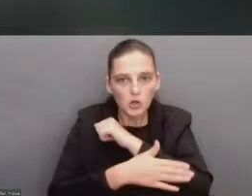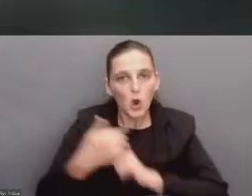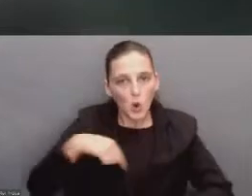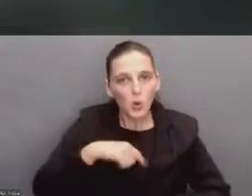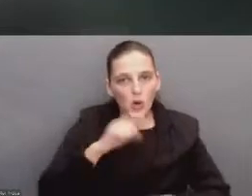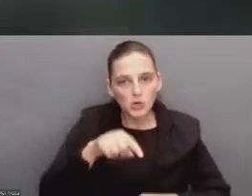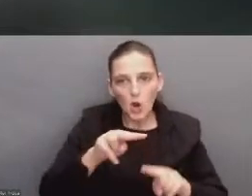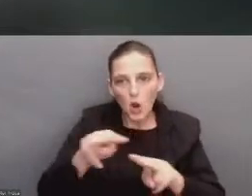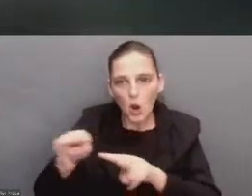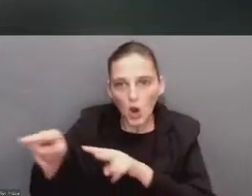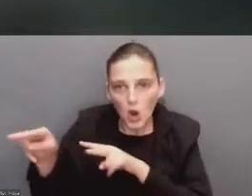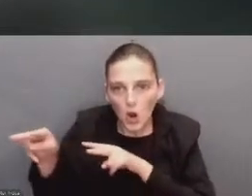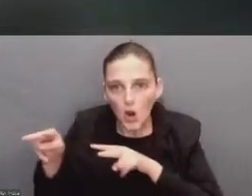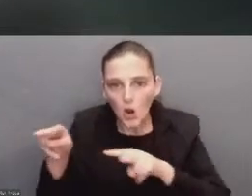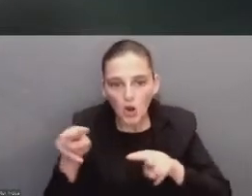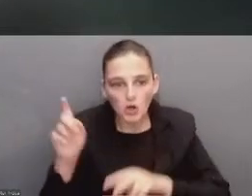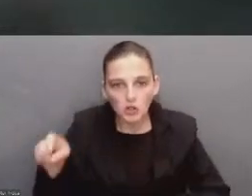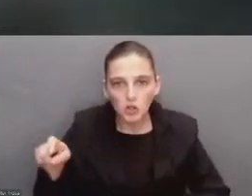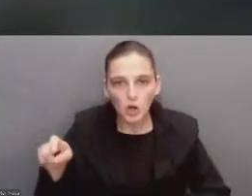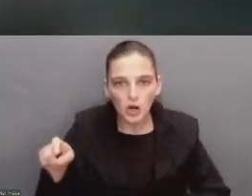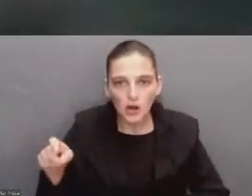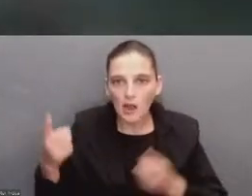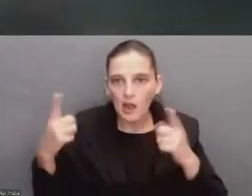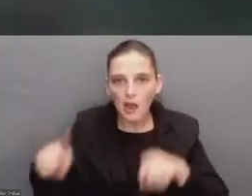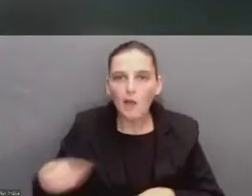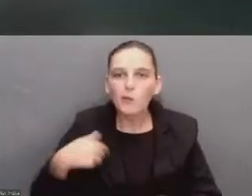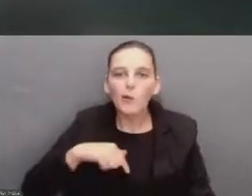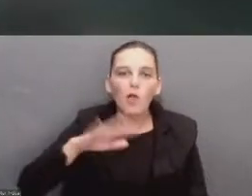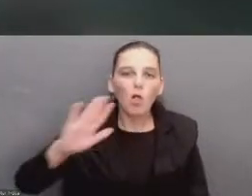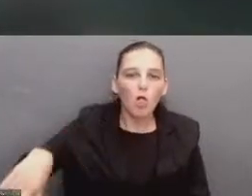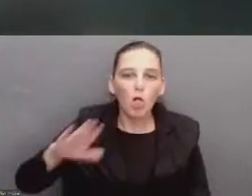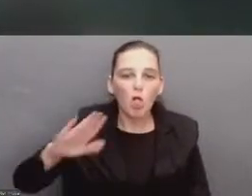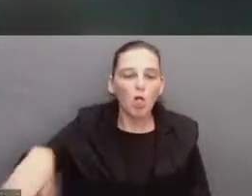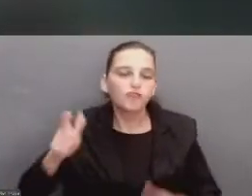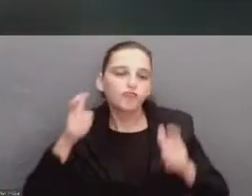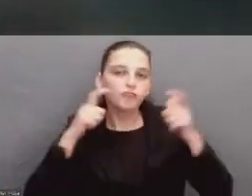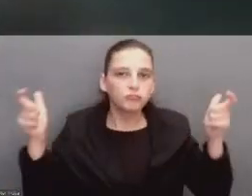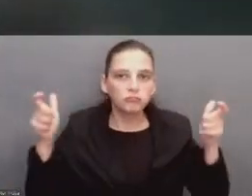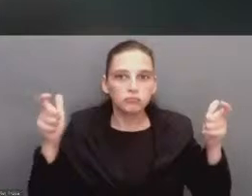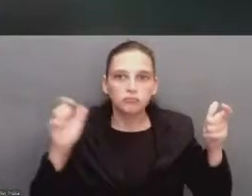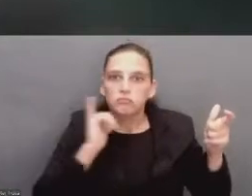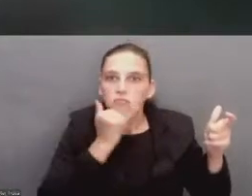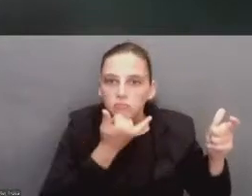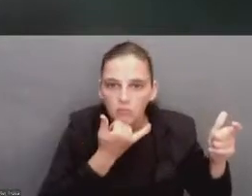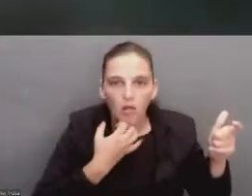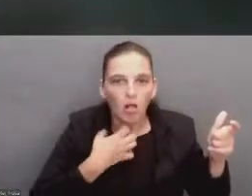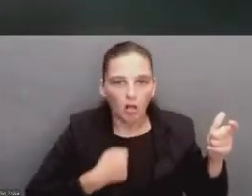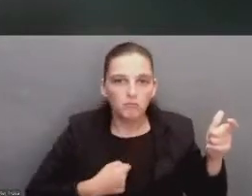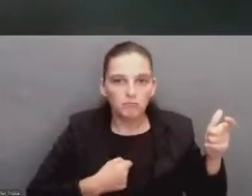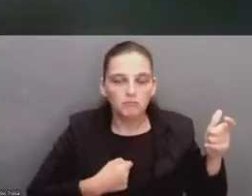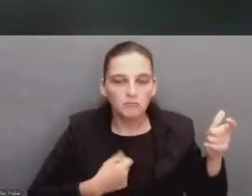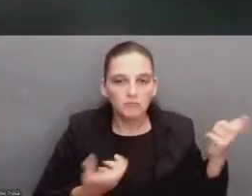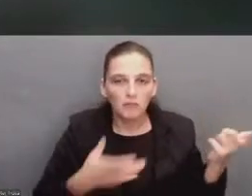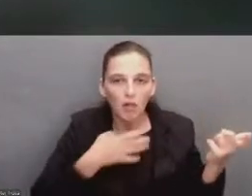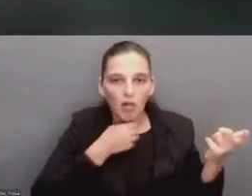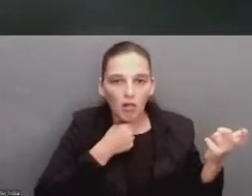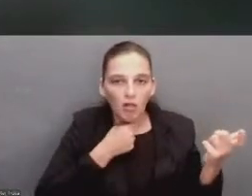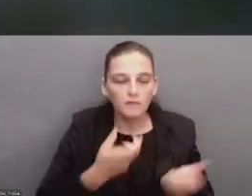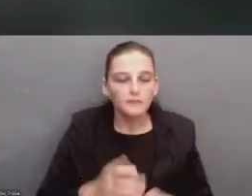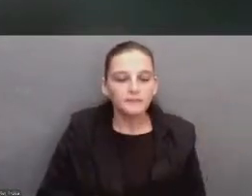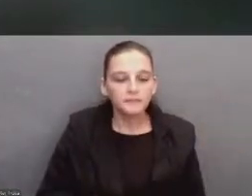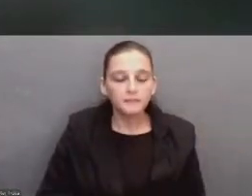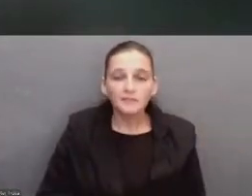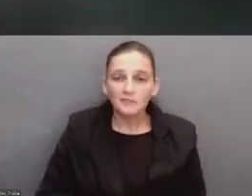us with our pants down. There are things that we could have learned to be better prepared if we had paid attention